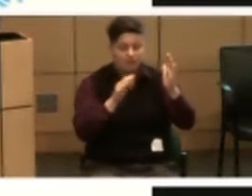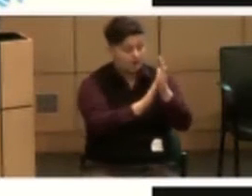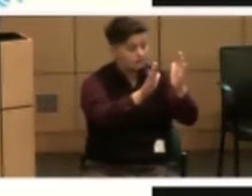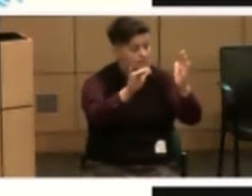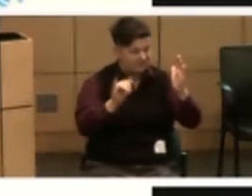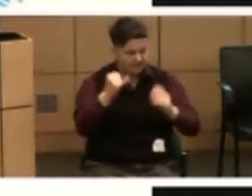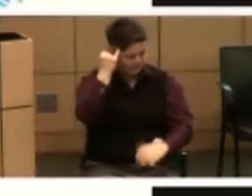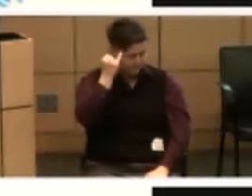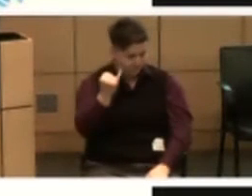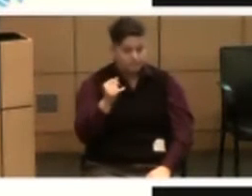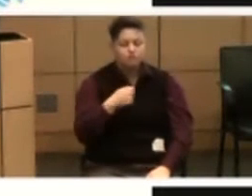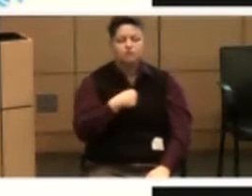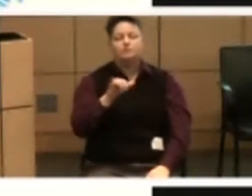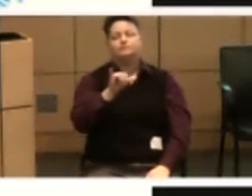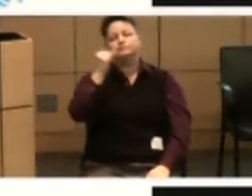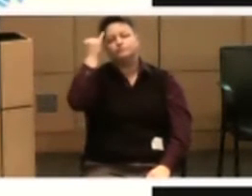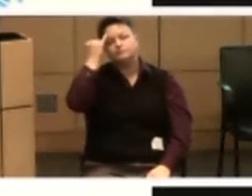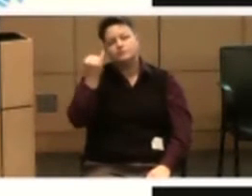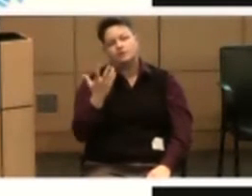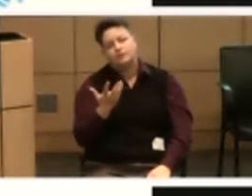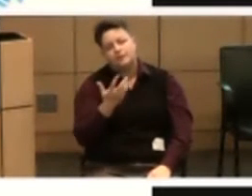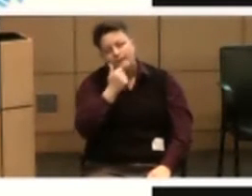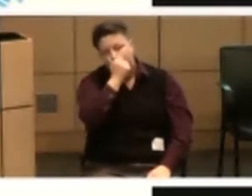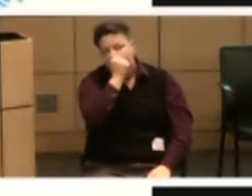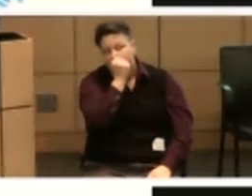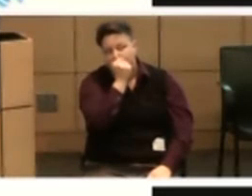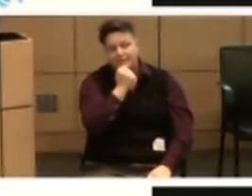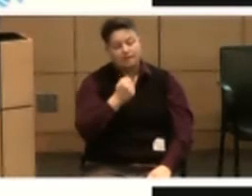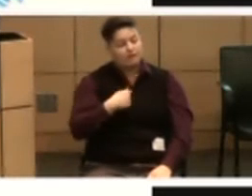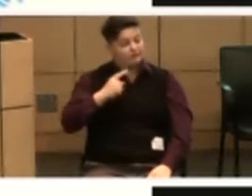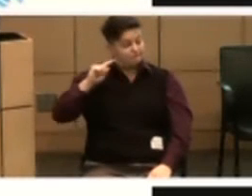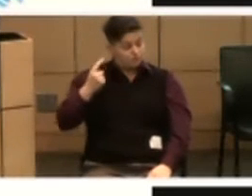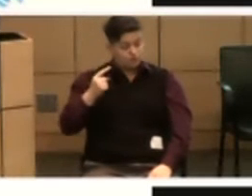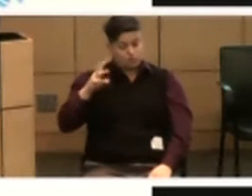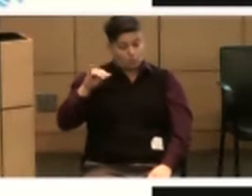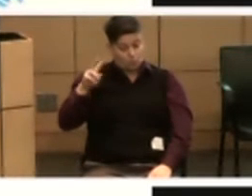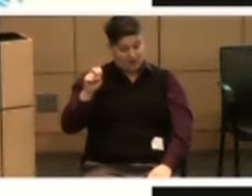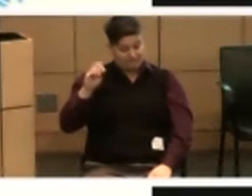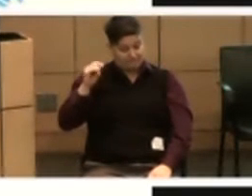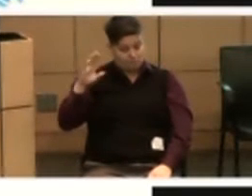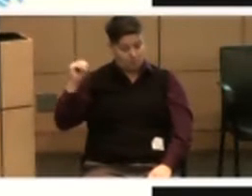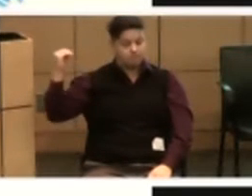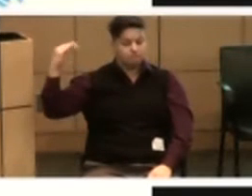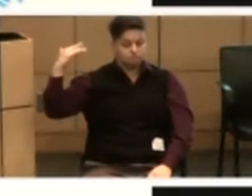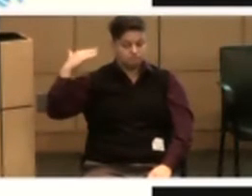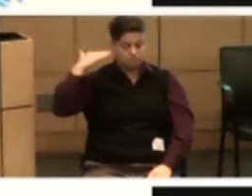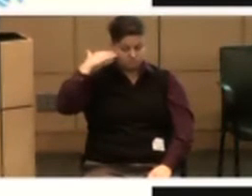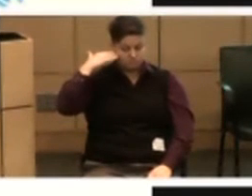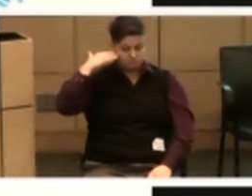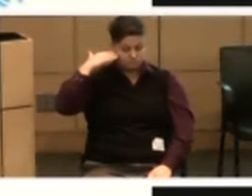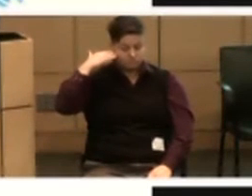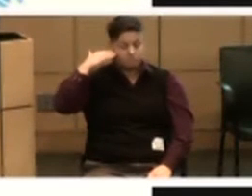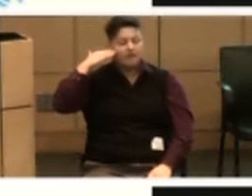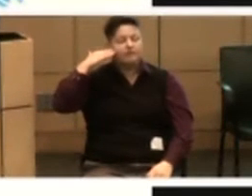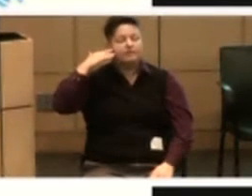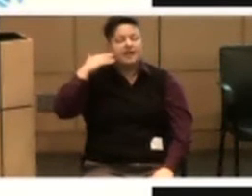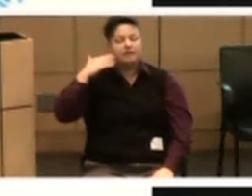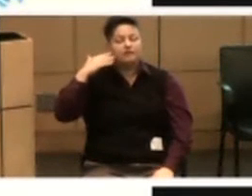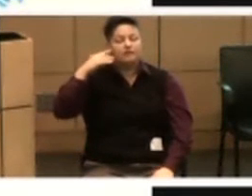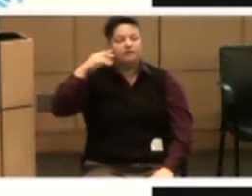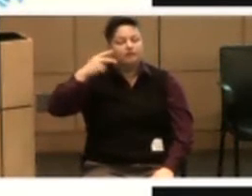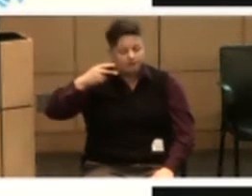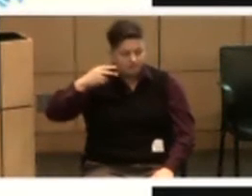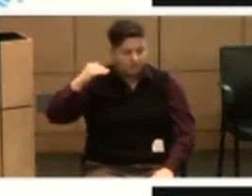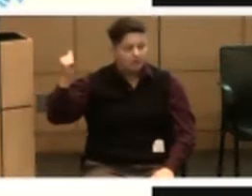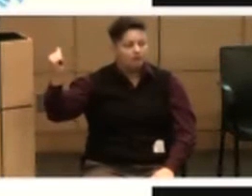is that the time between the first and the second waveform was really long, and so your system doesn't suppress those, because that's not as typical